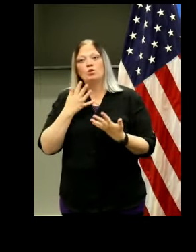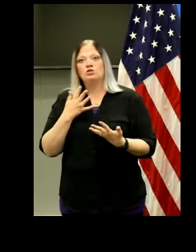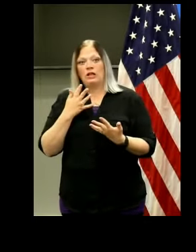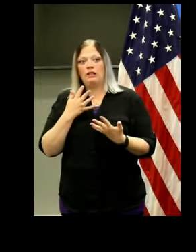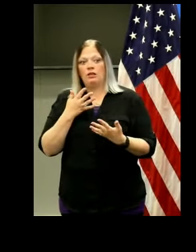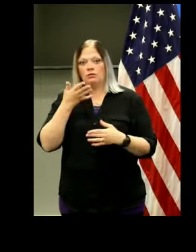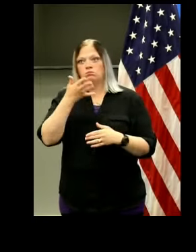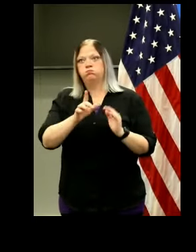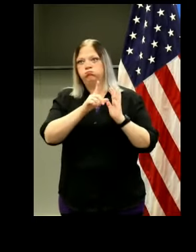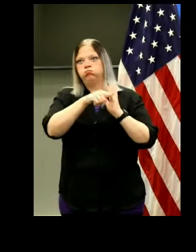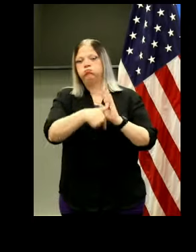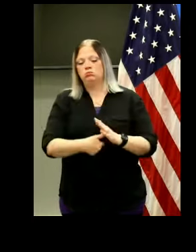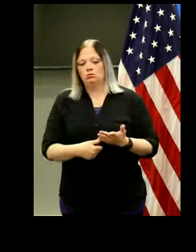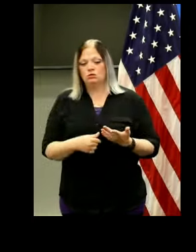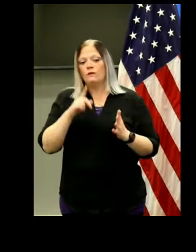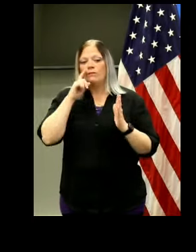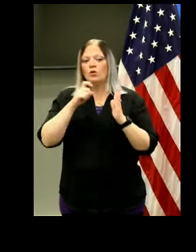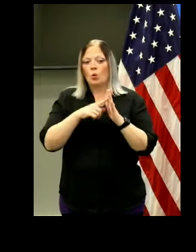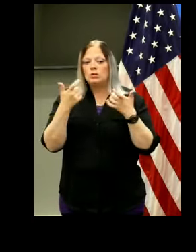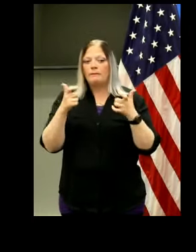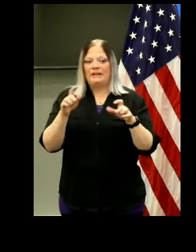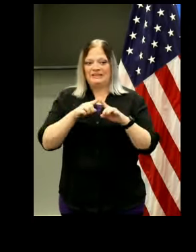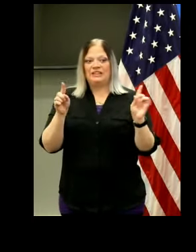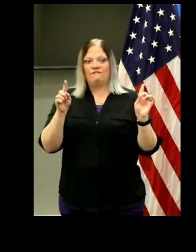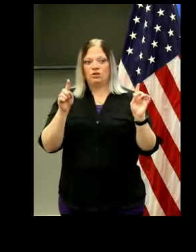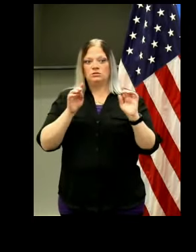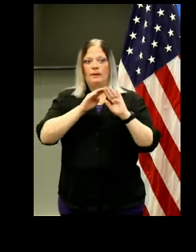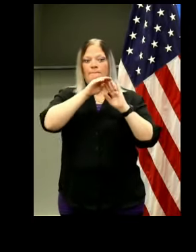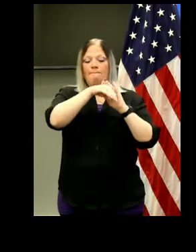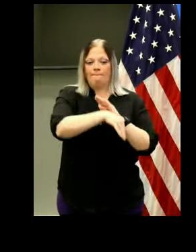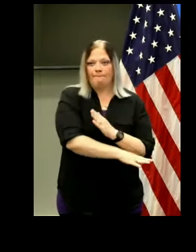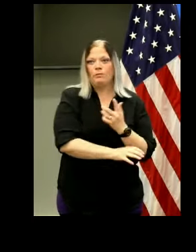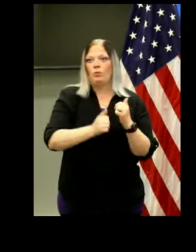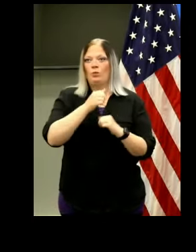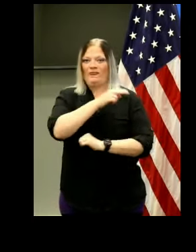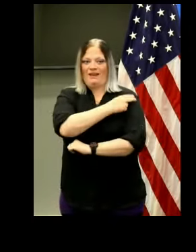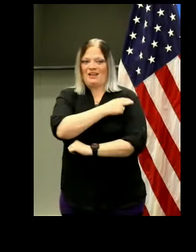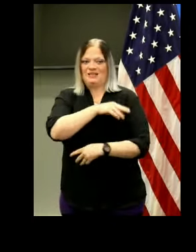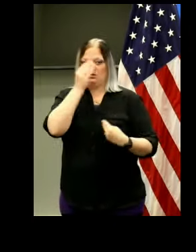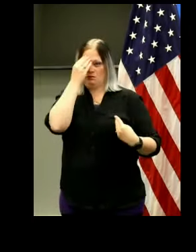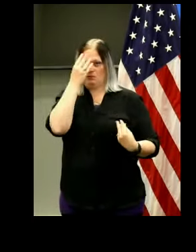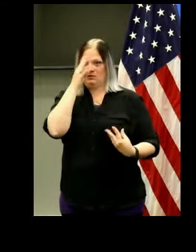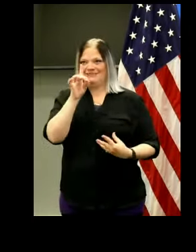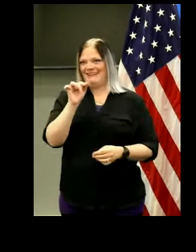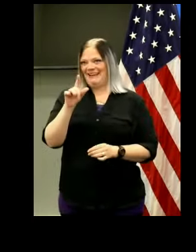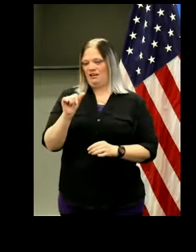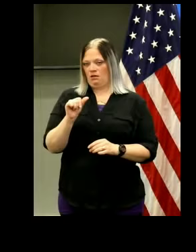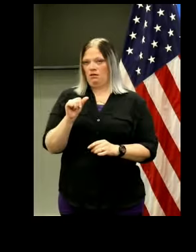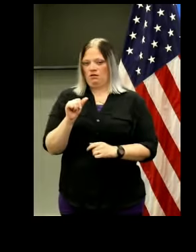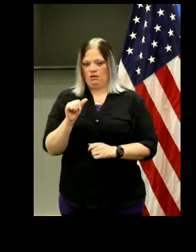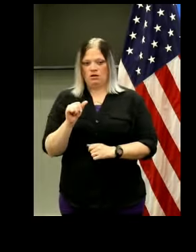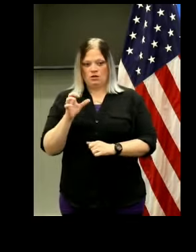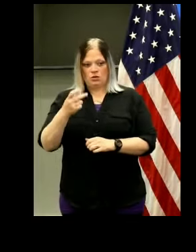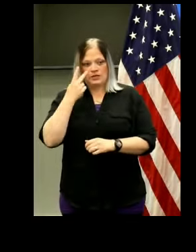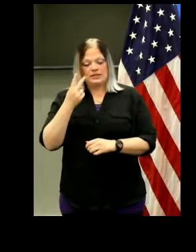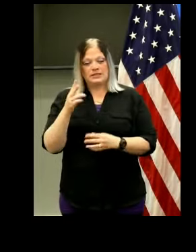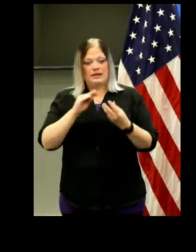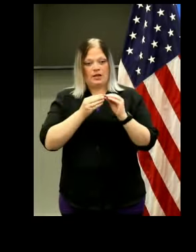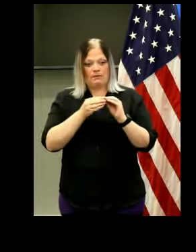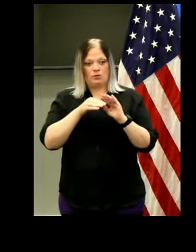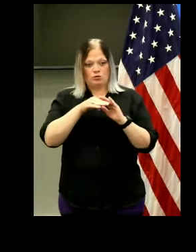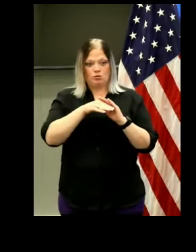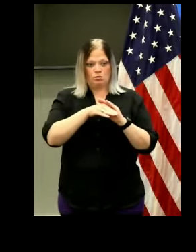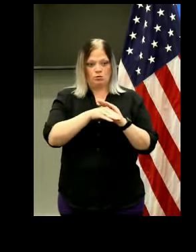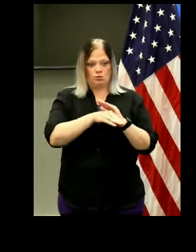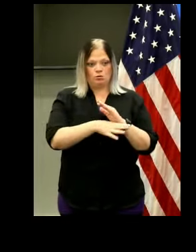while. You really notice the difference in the drop with regards to the hospitalization data. As you see the numbers going down,